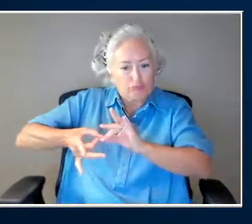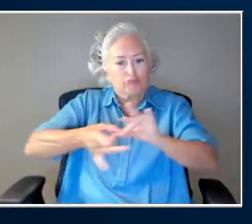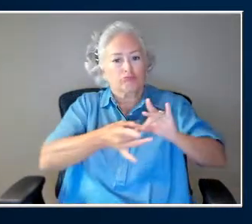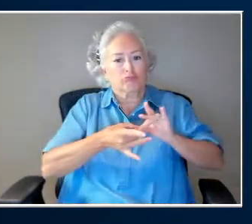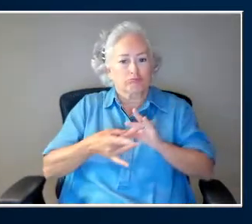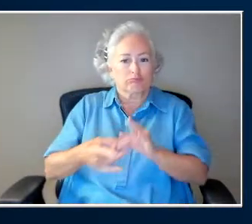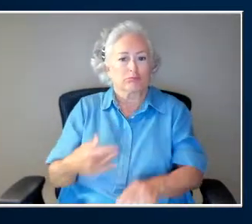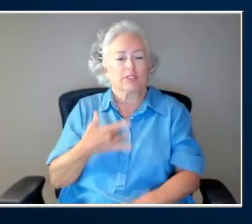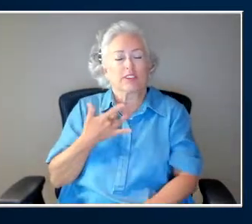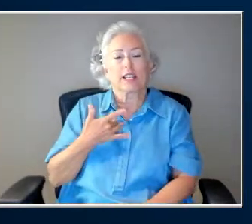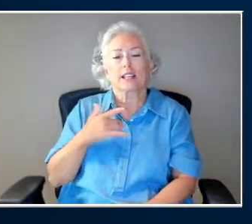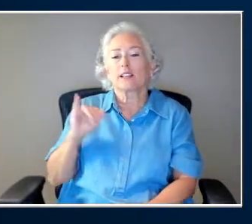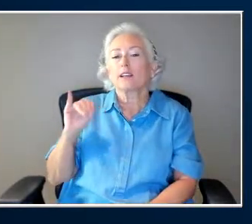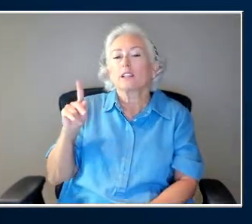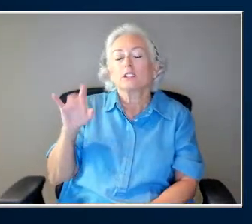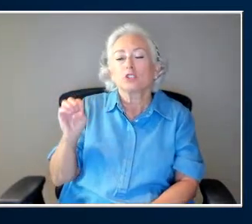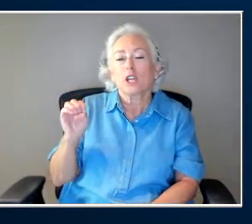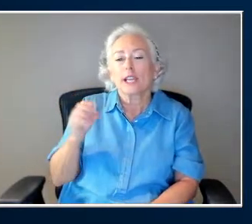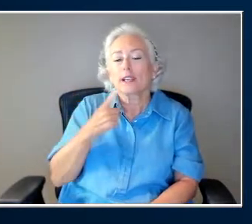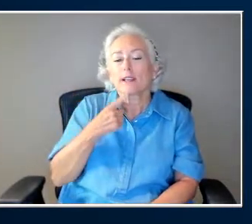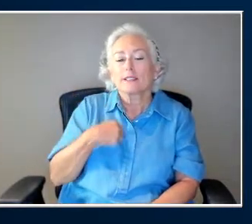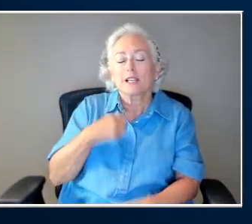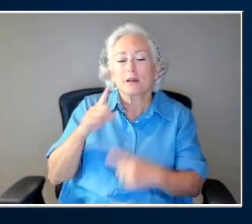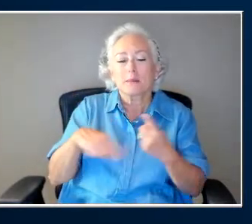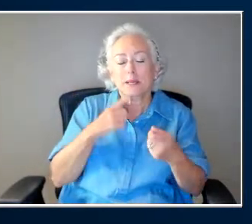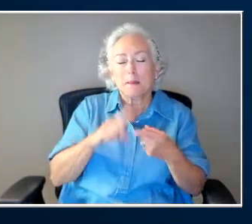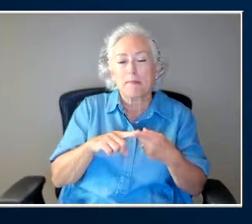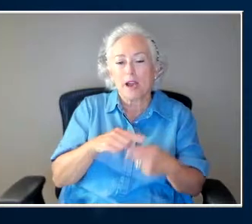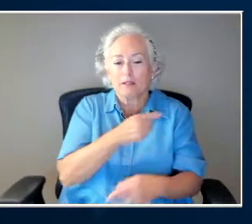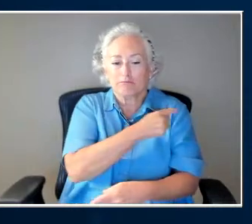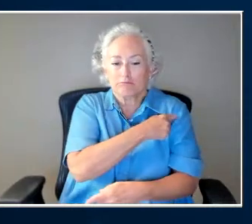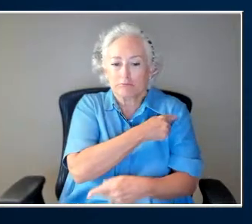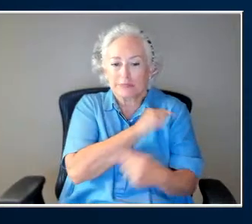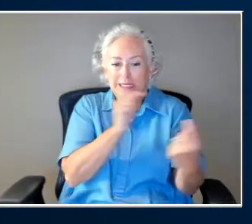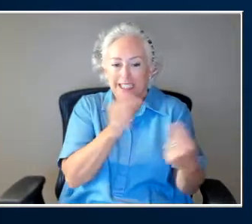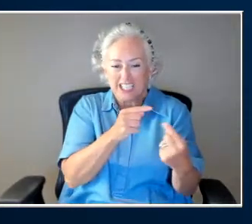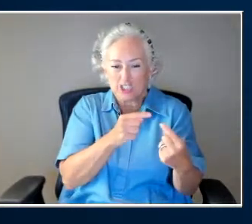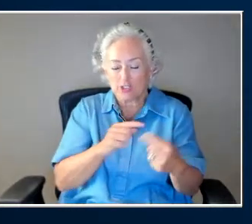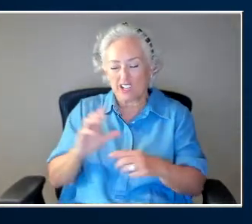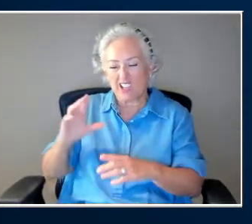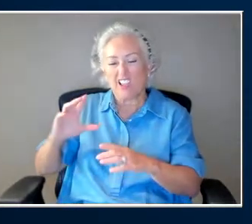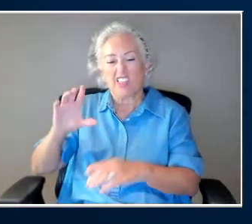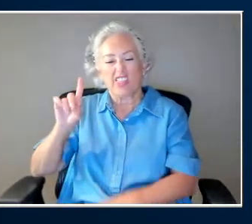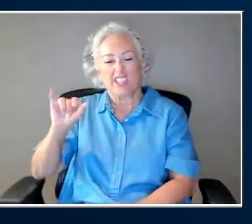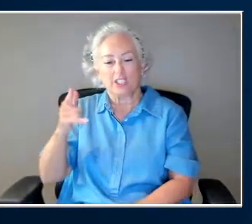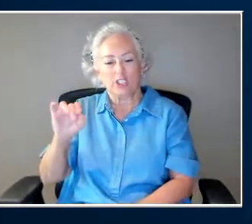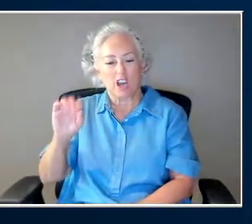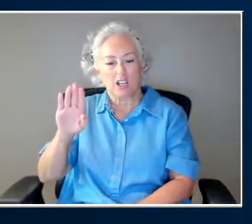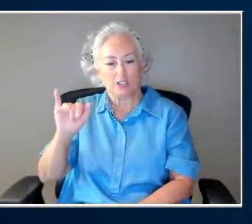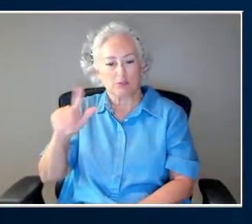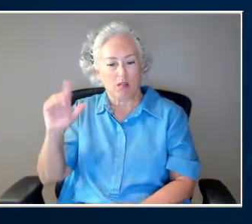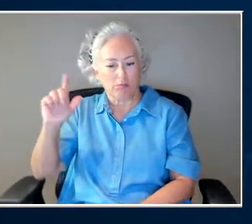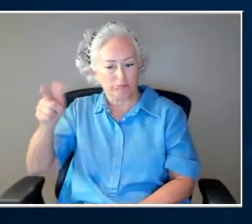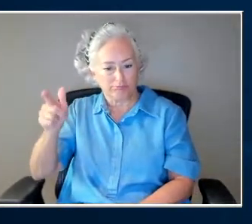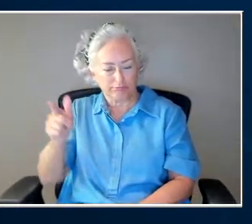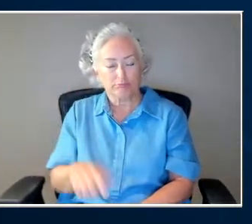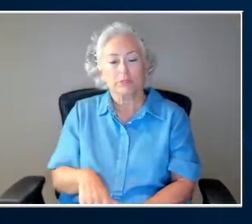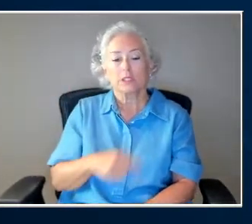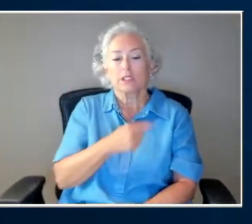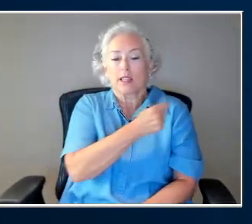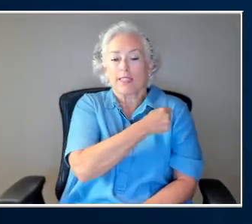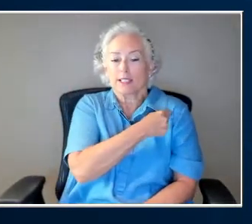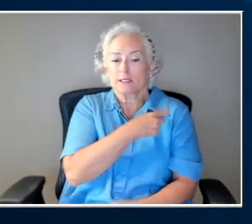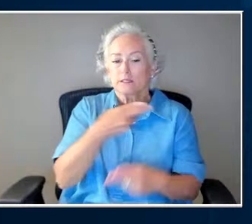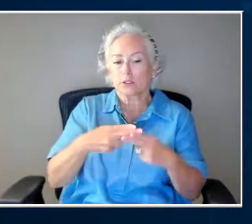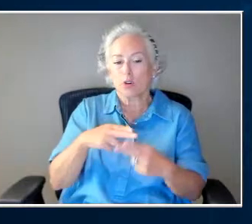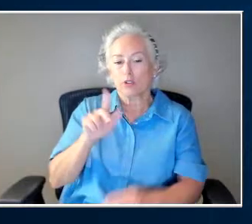ask you about Cohen's injury, because the first injury, we'll get to the dodgeball injury in a minute. The shoulder injury is nicknamed Little League shoulder.